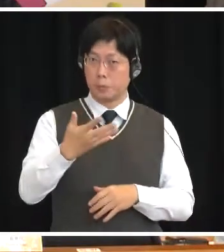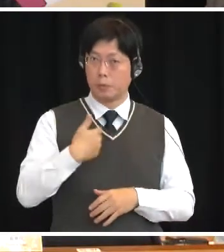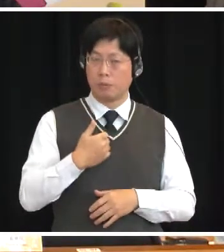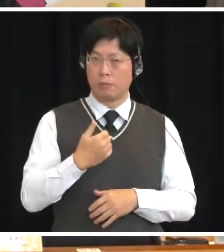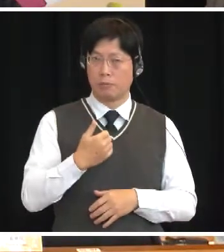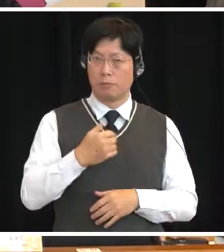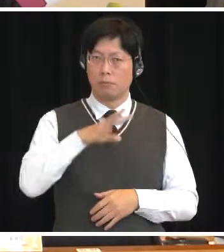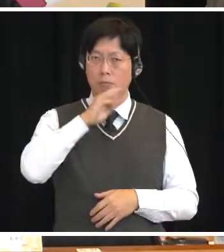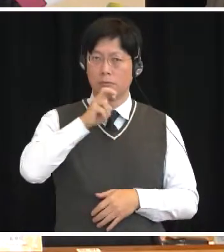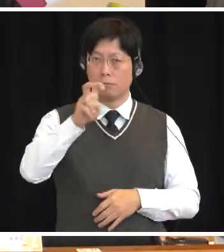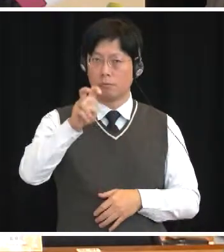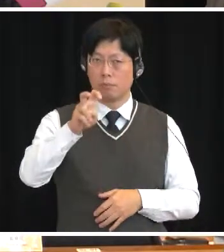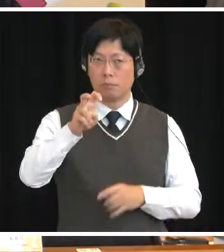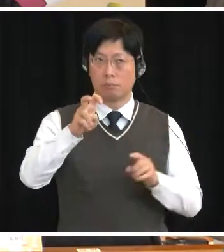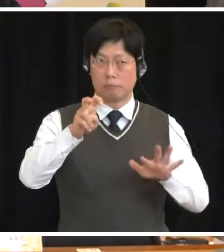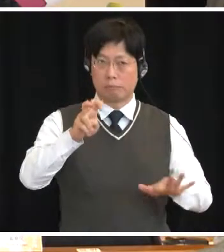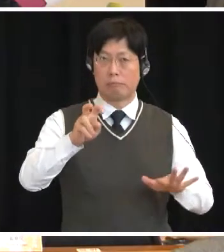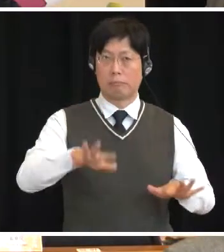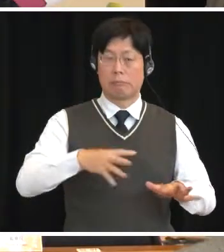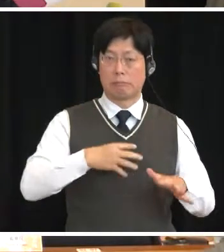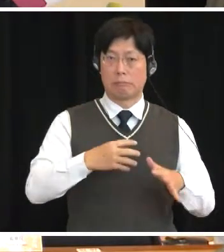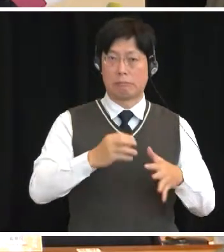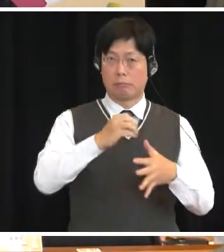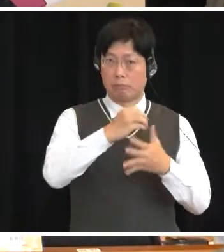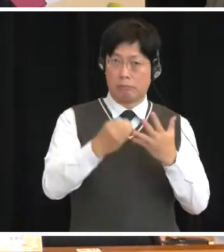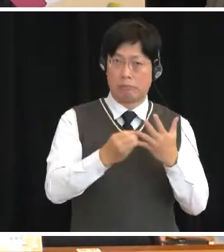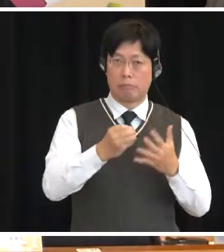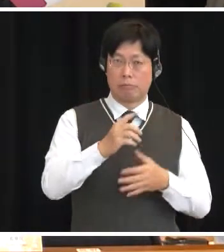Good morning. I would like to